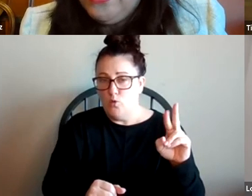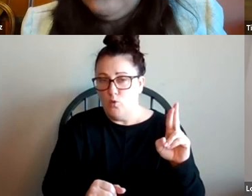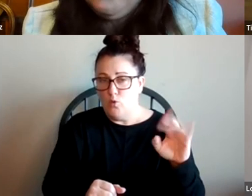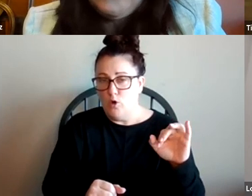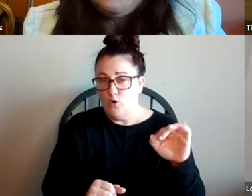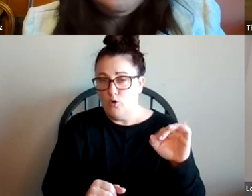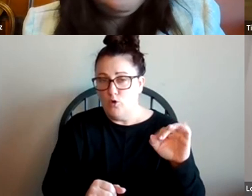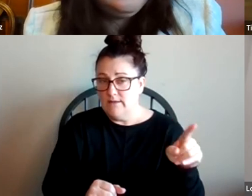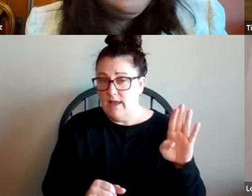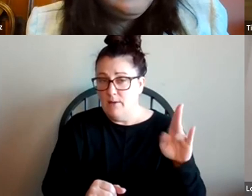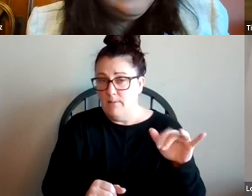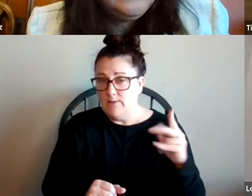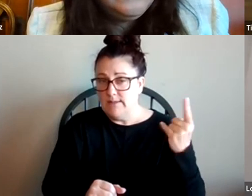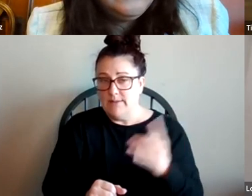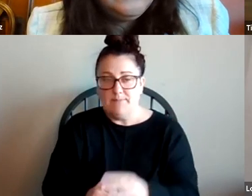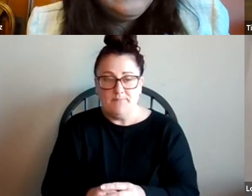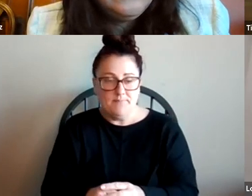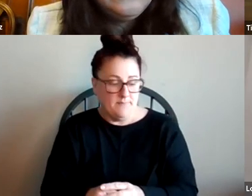Benjamin Helfat.